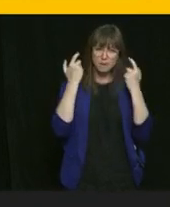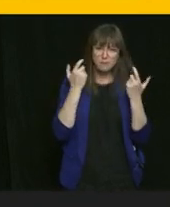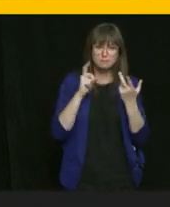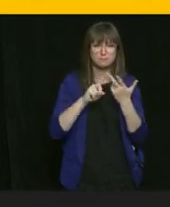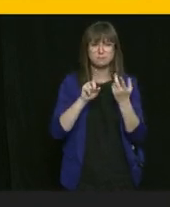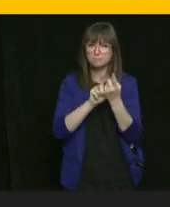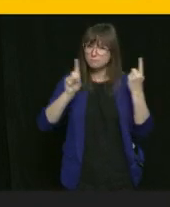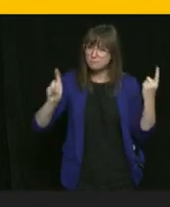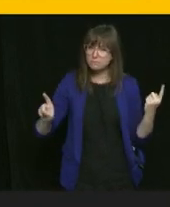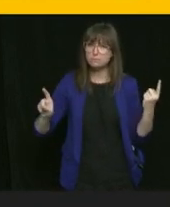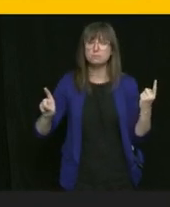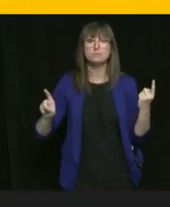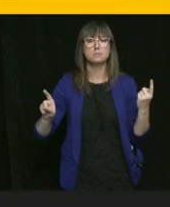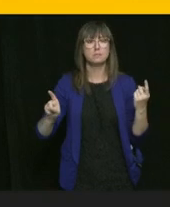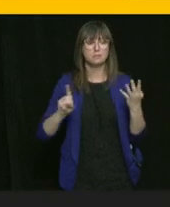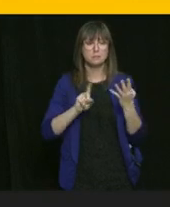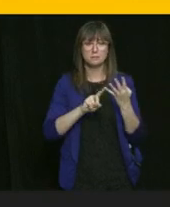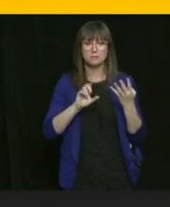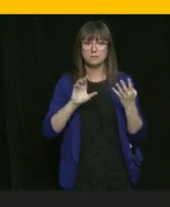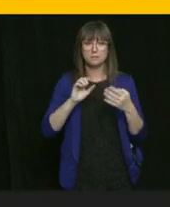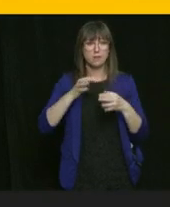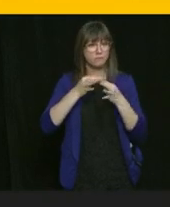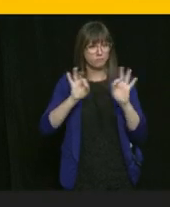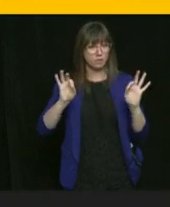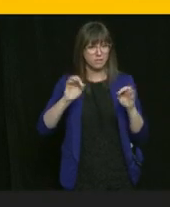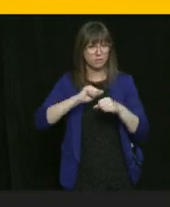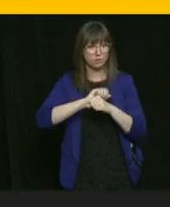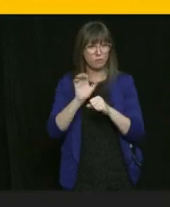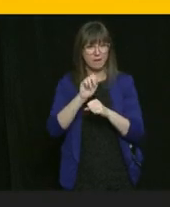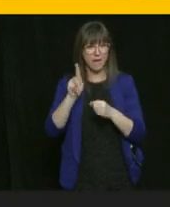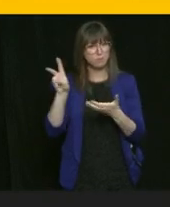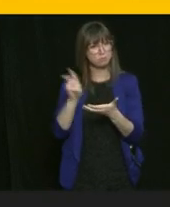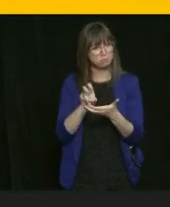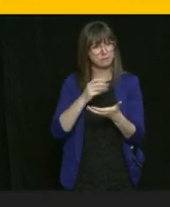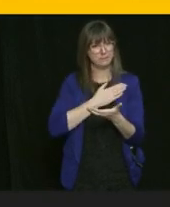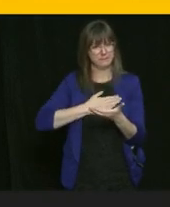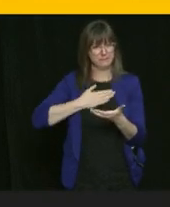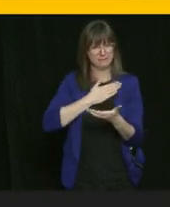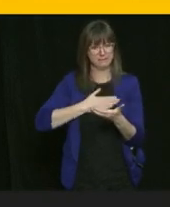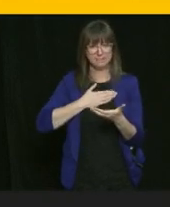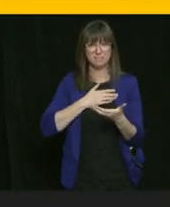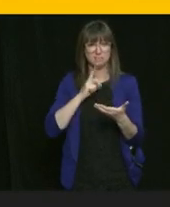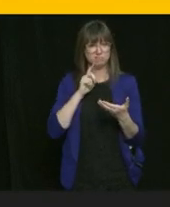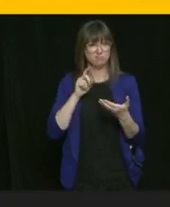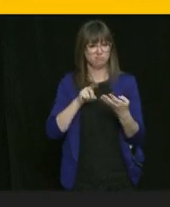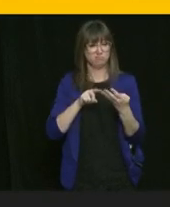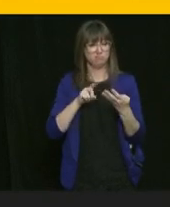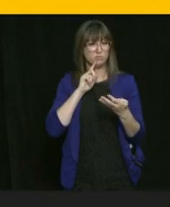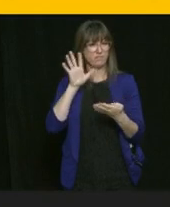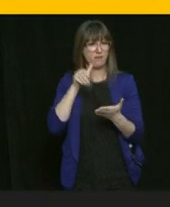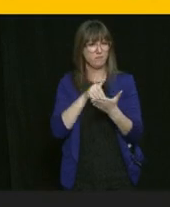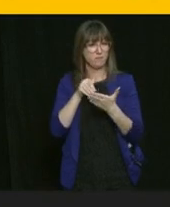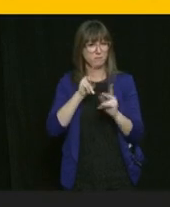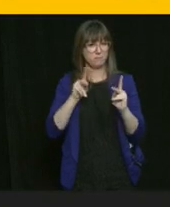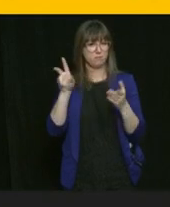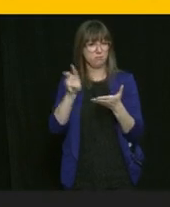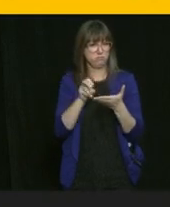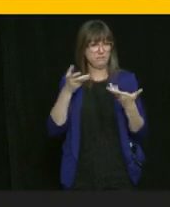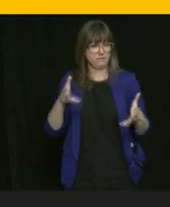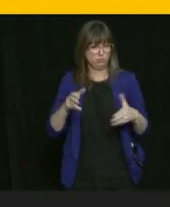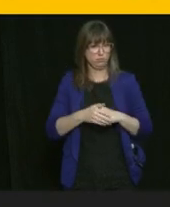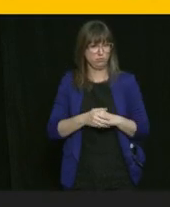social distancing, and download the free COVID app as almost 5 million people have already done. As of today,